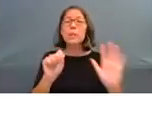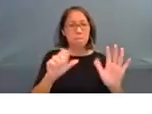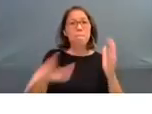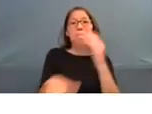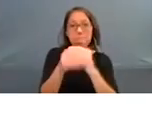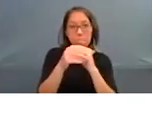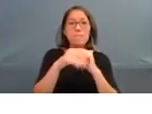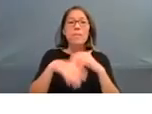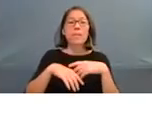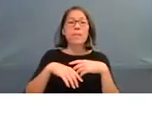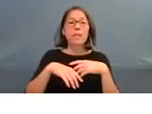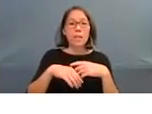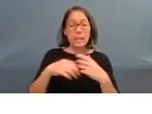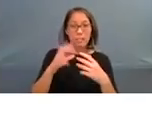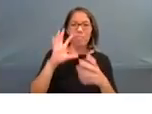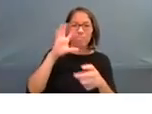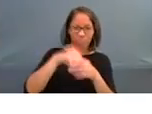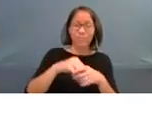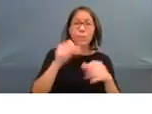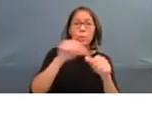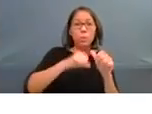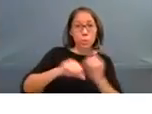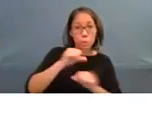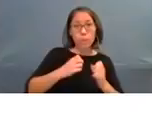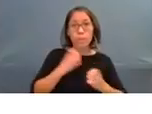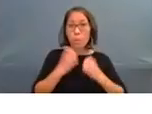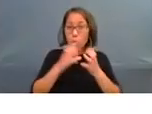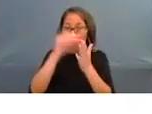also integrate social and emotional learning, art, music,